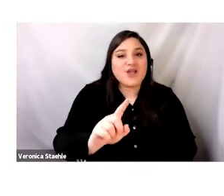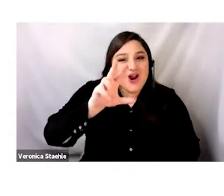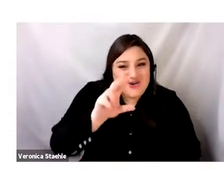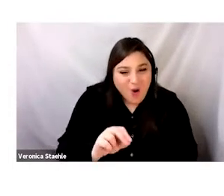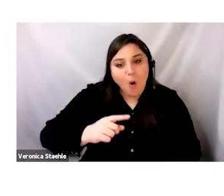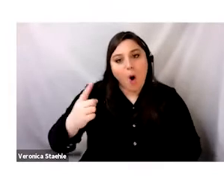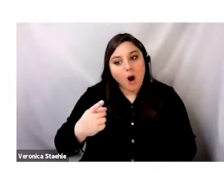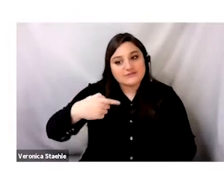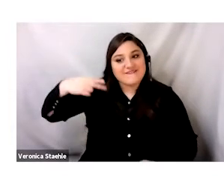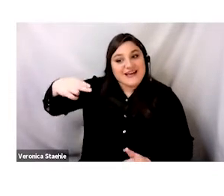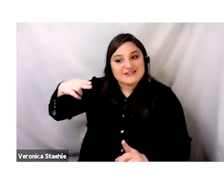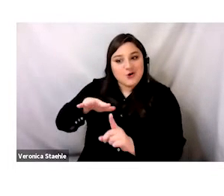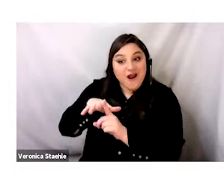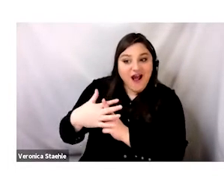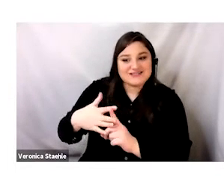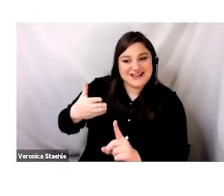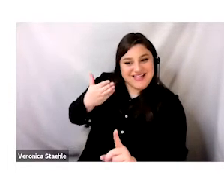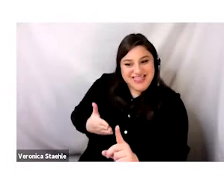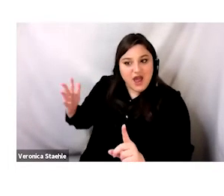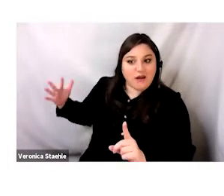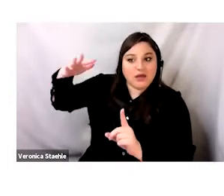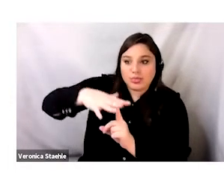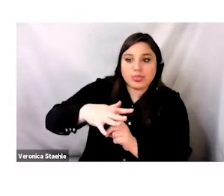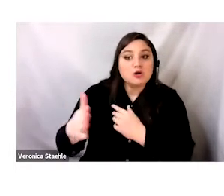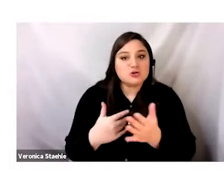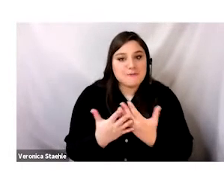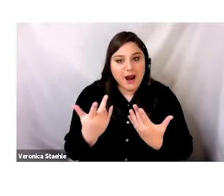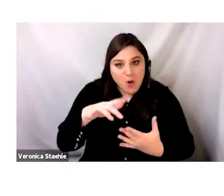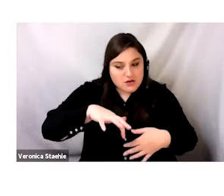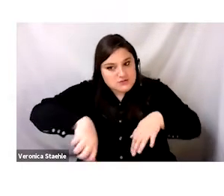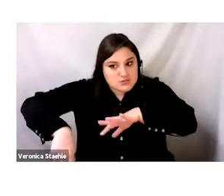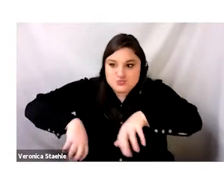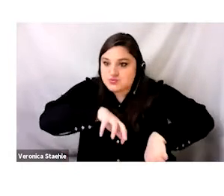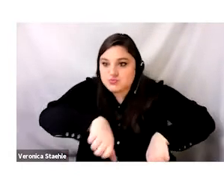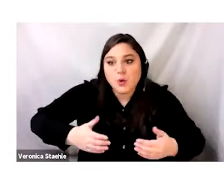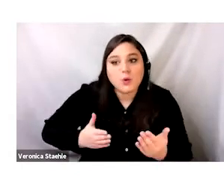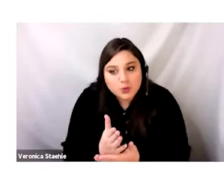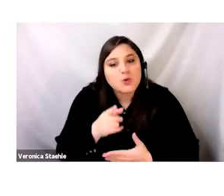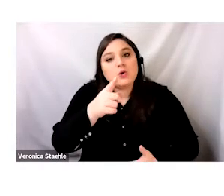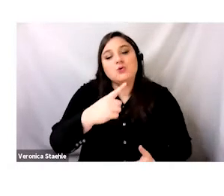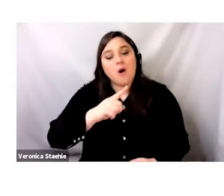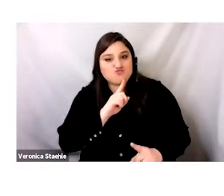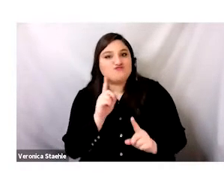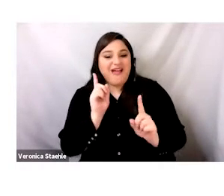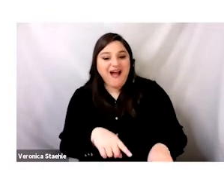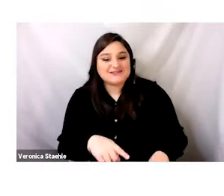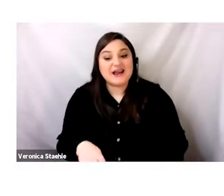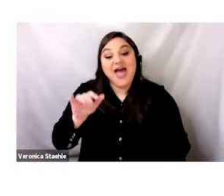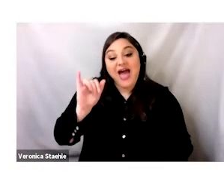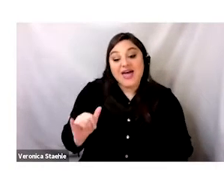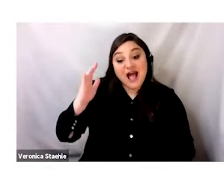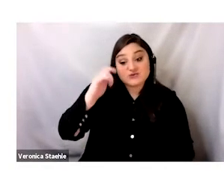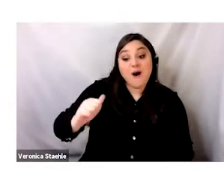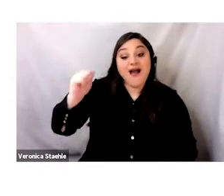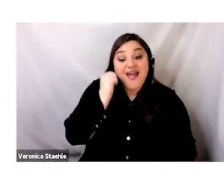so when we talk about systems producing what we are engaging every single day, it's because there were active decisions,